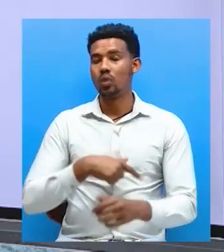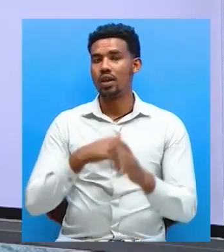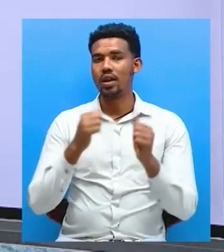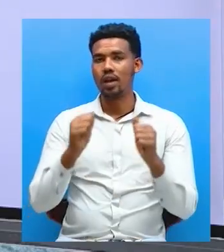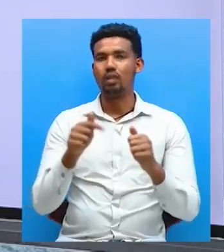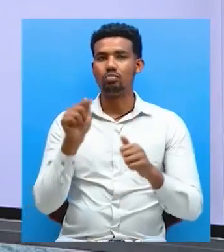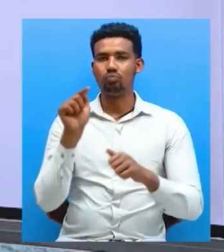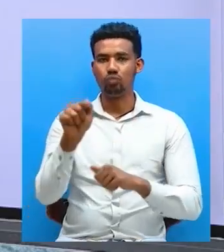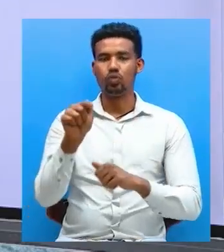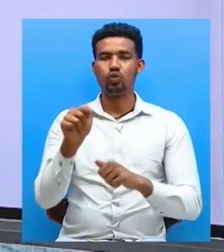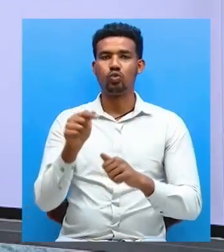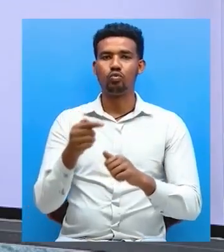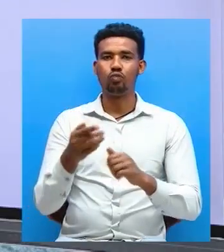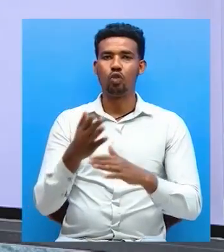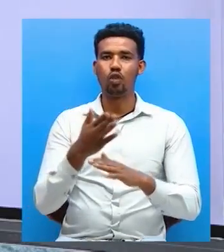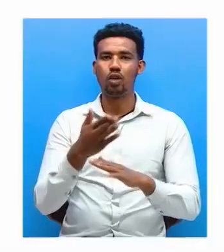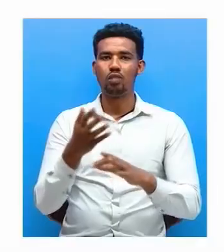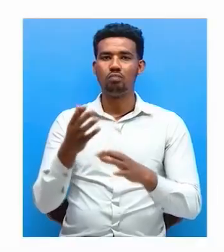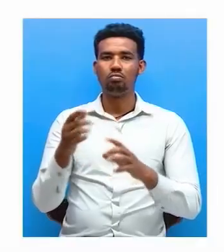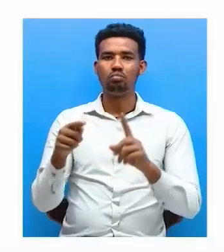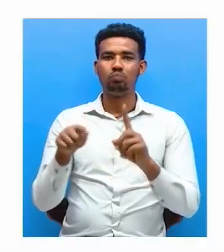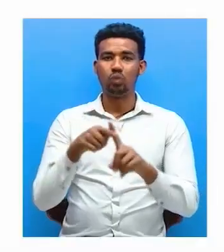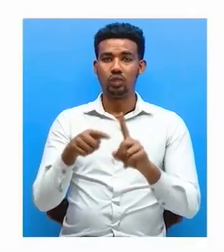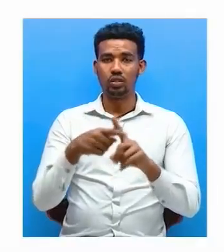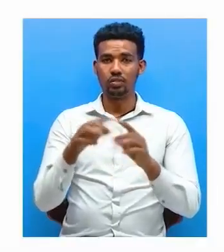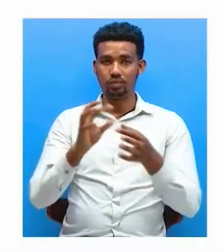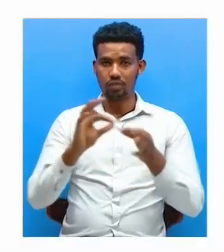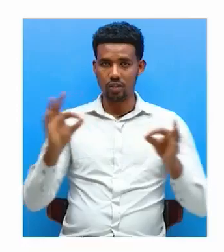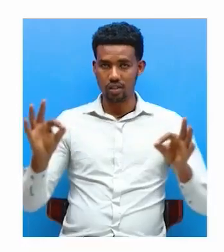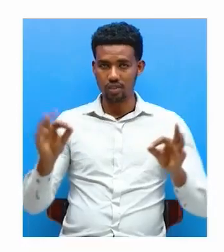full stop for declarative sentences.